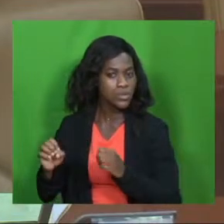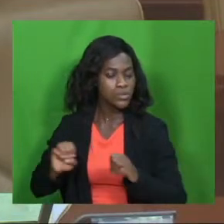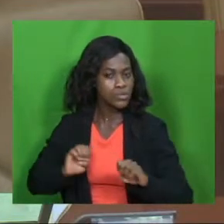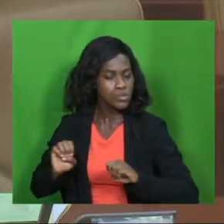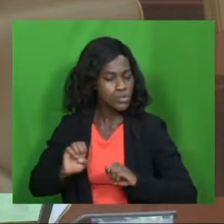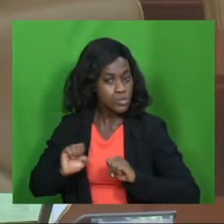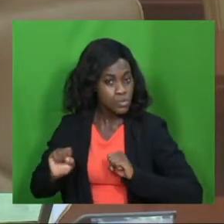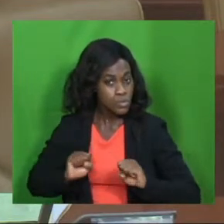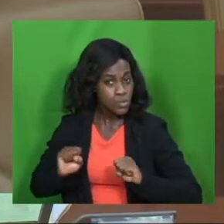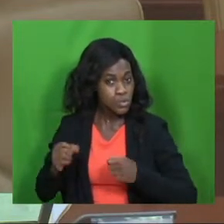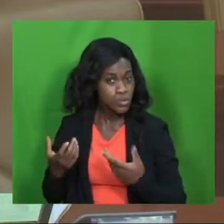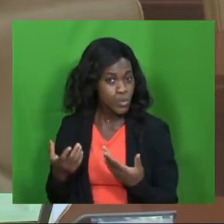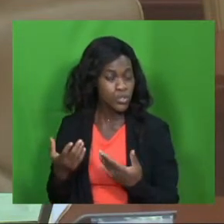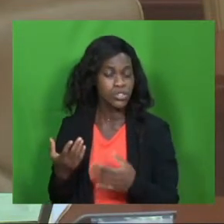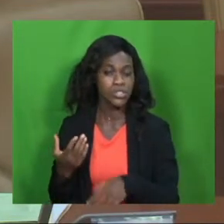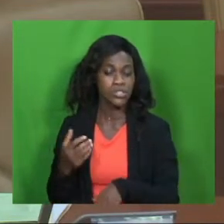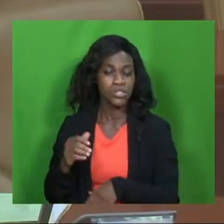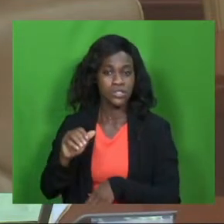Kansawuradu,